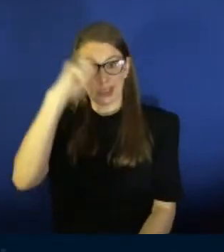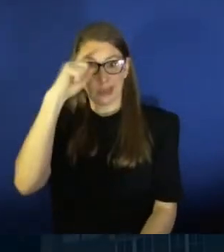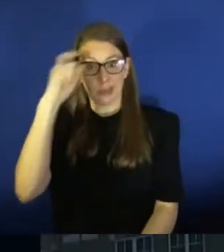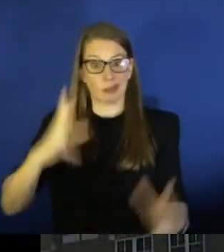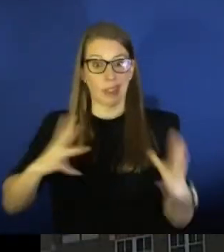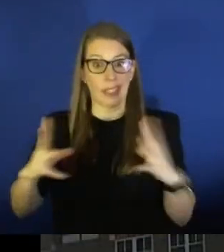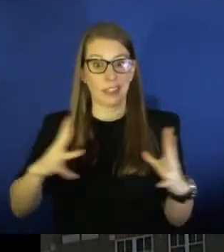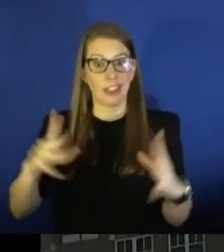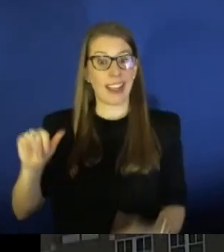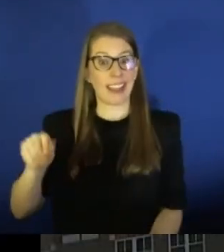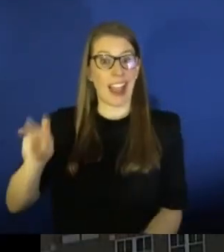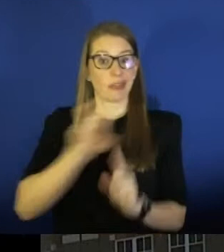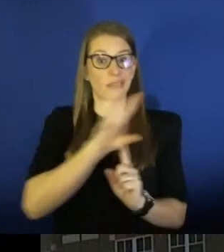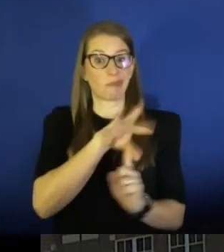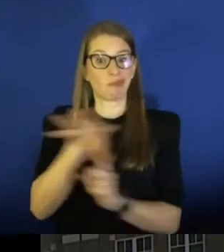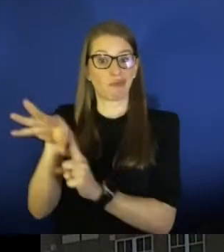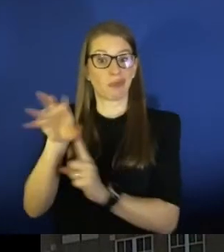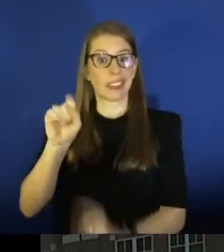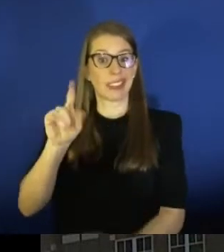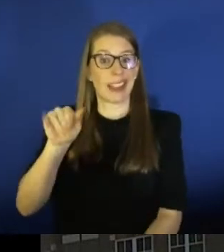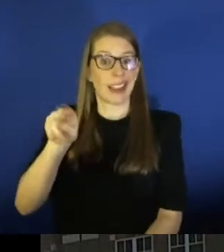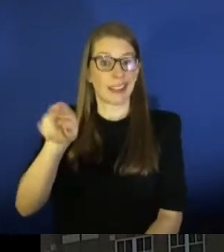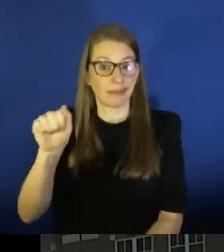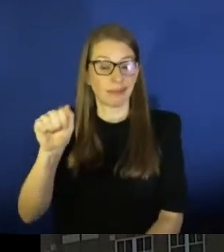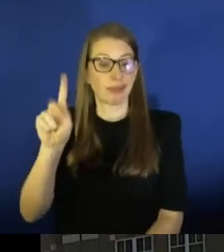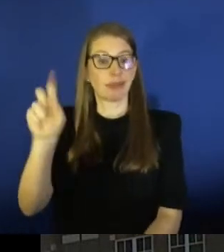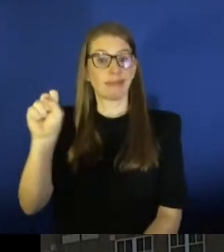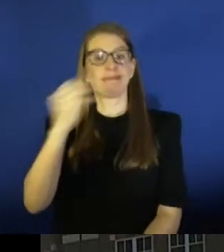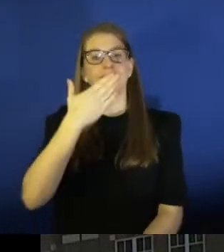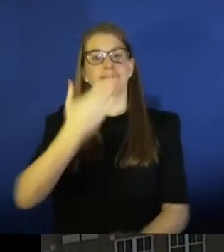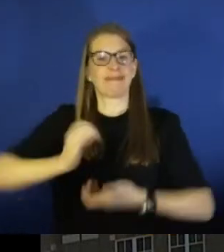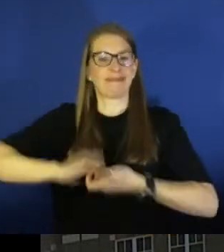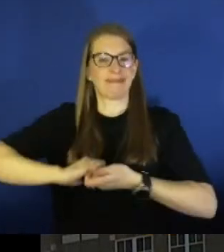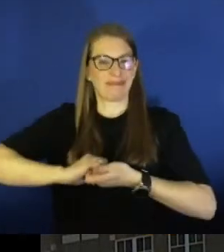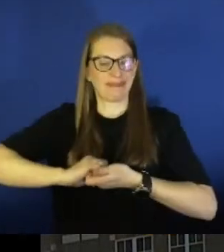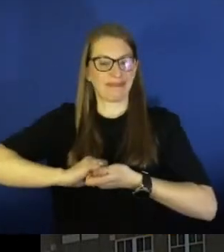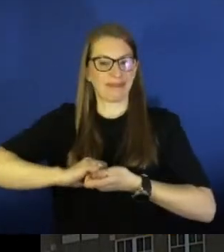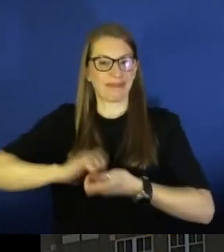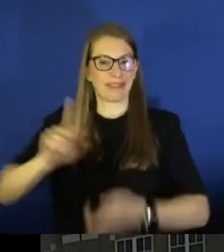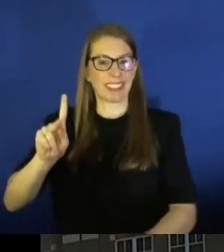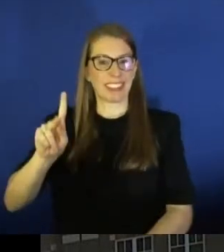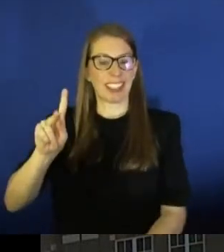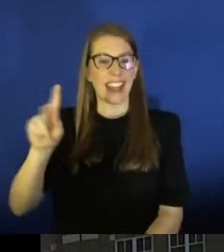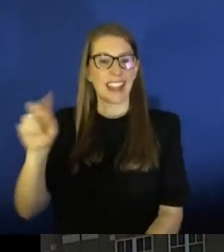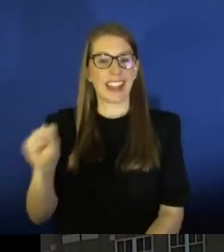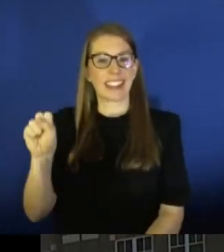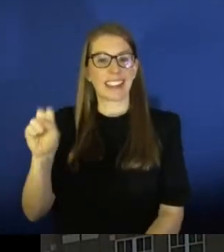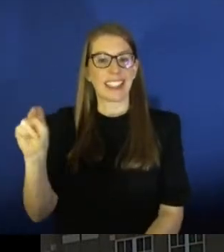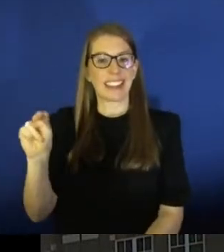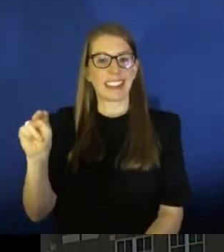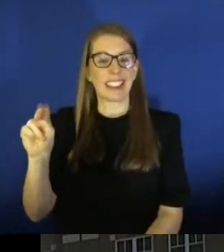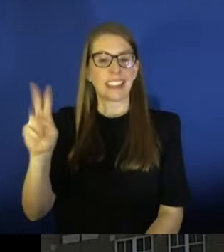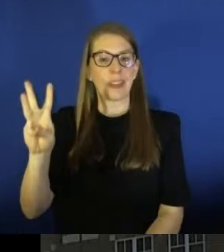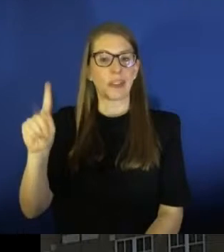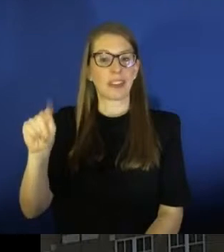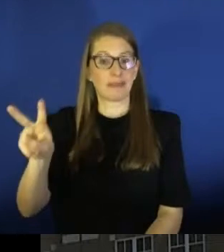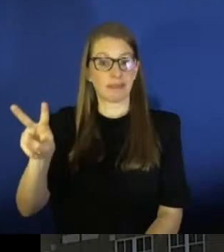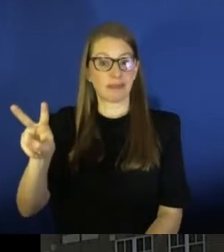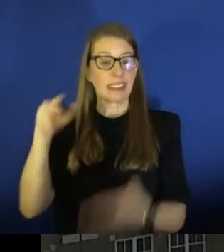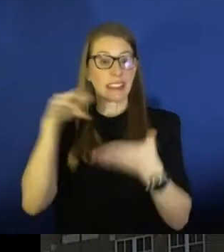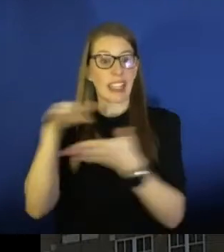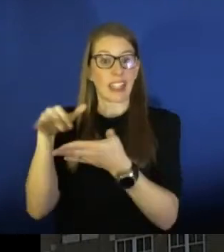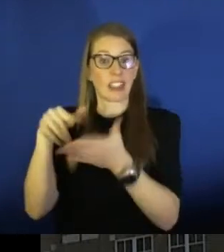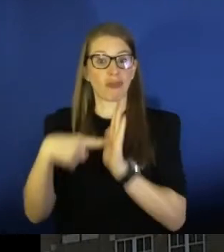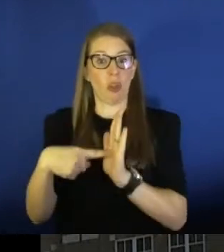Live now to Salina, Kansas this morning, thanks to our partners there at KSNW-TV. Studies have now shown those living in